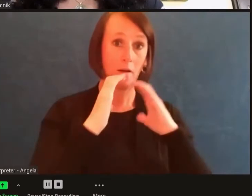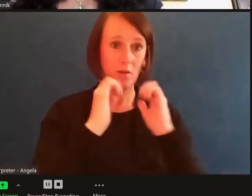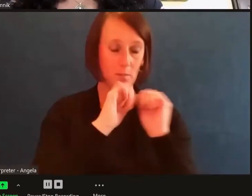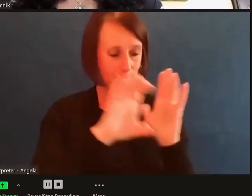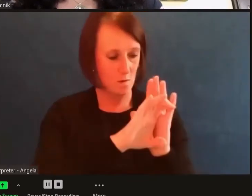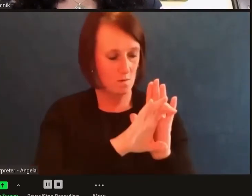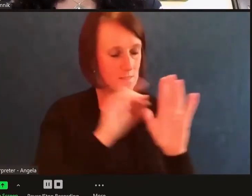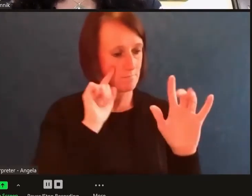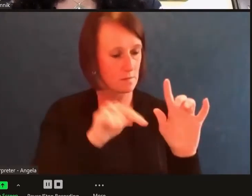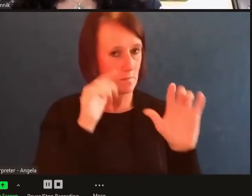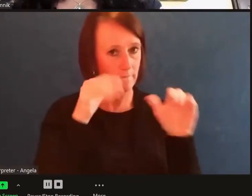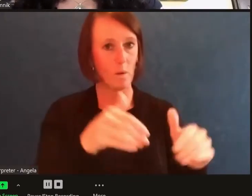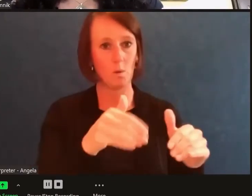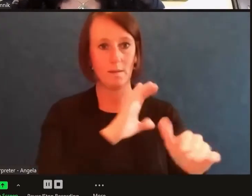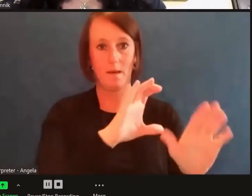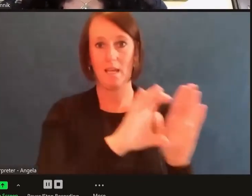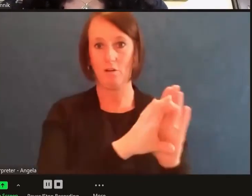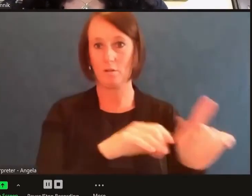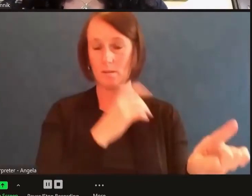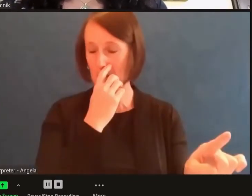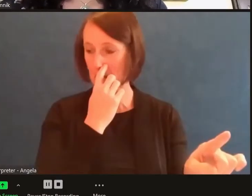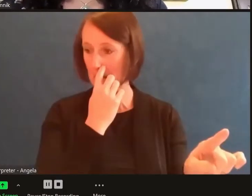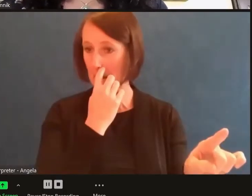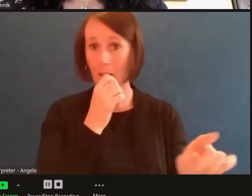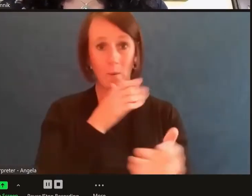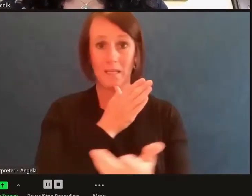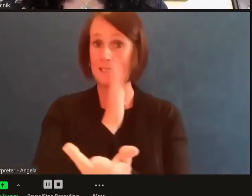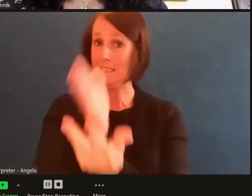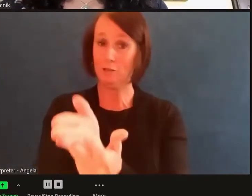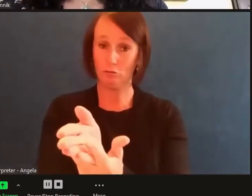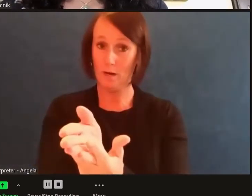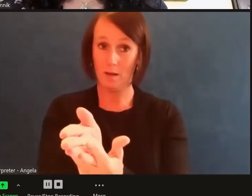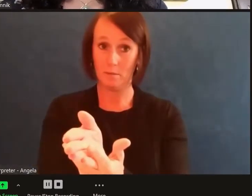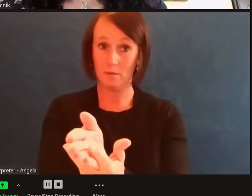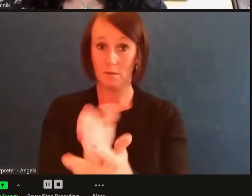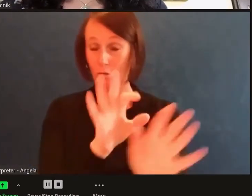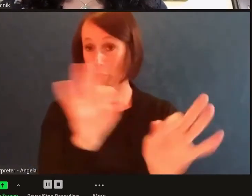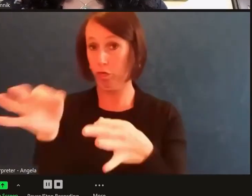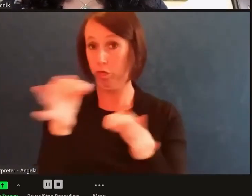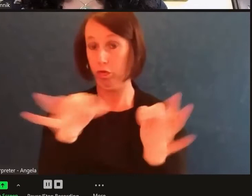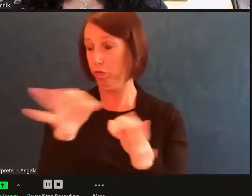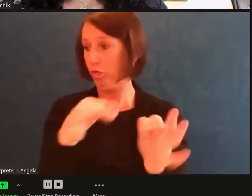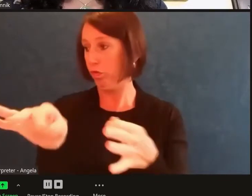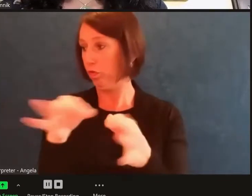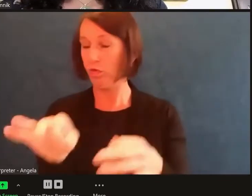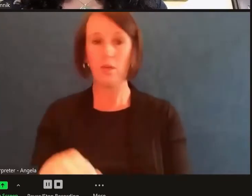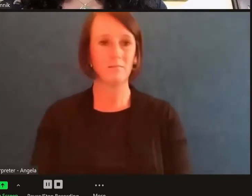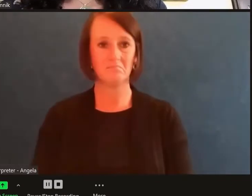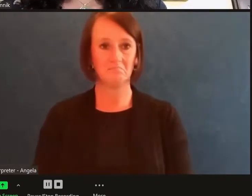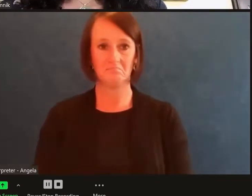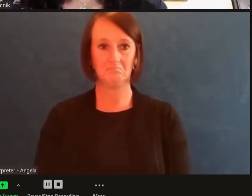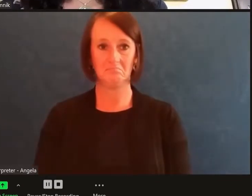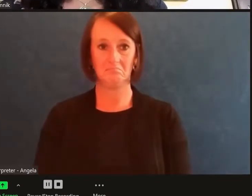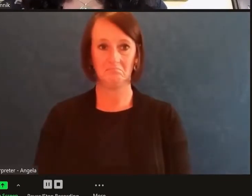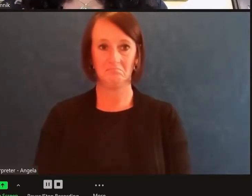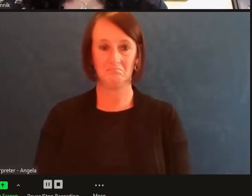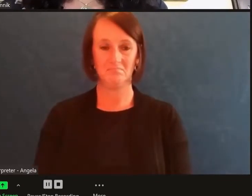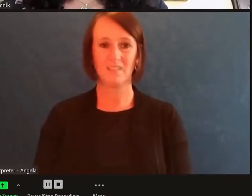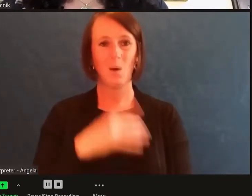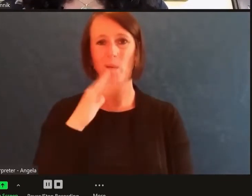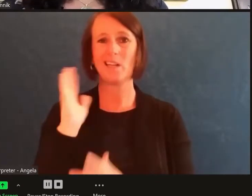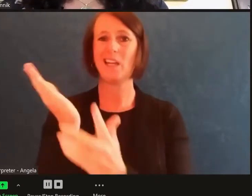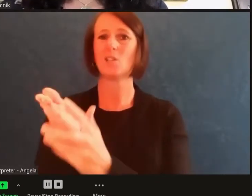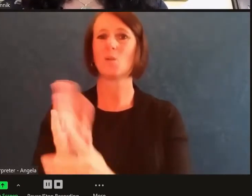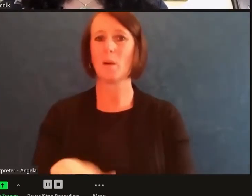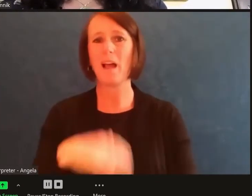focus. I would no more interrupt my story writing to go on social media than I would interrupt this to say, Michelle, I've got